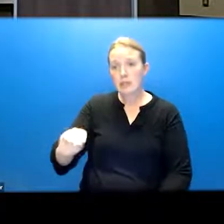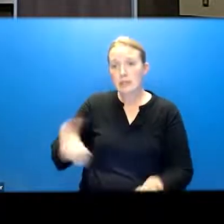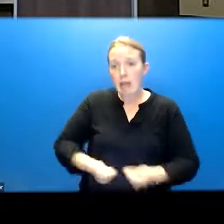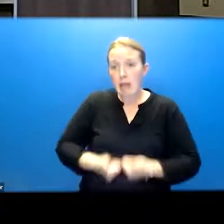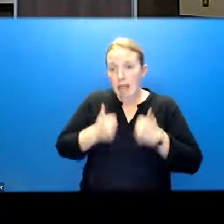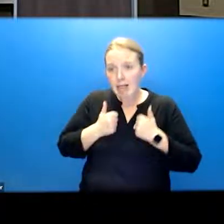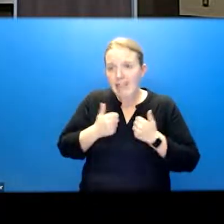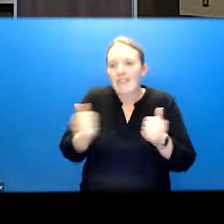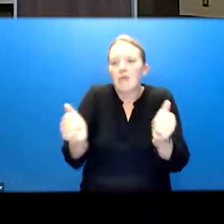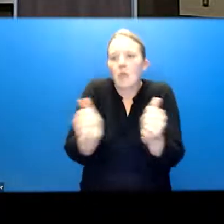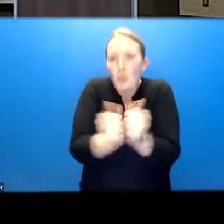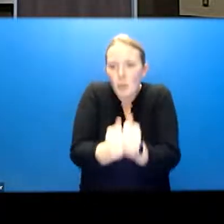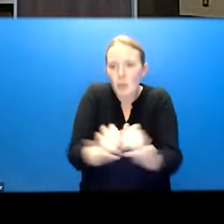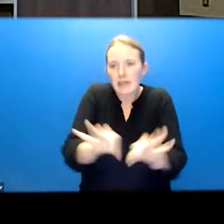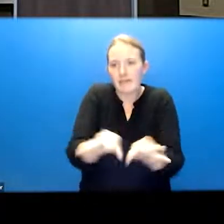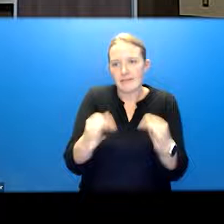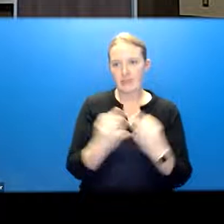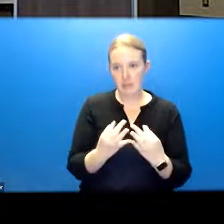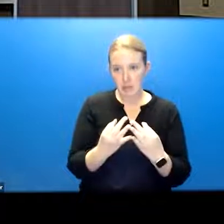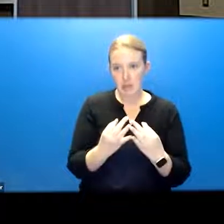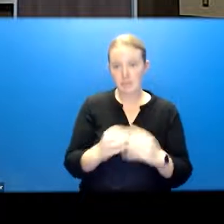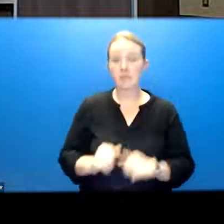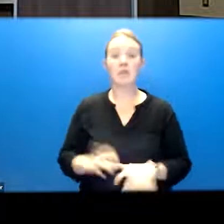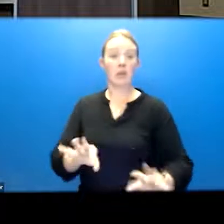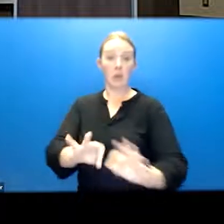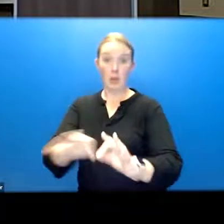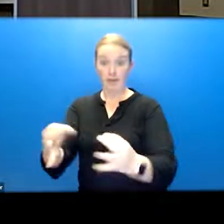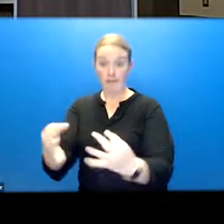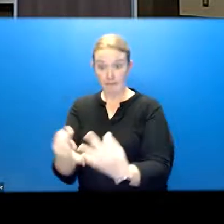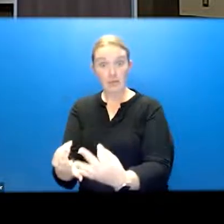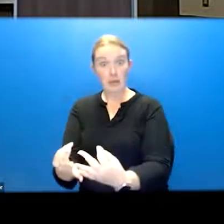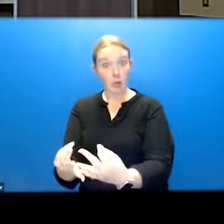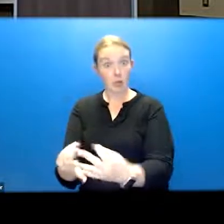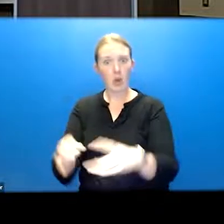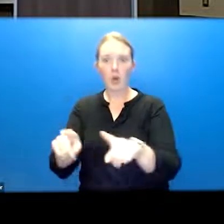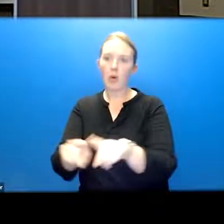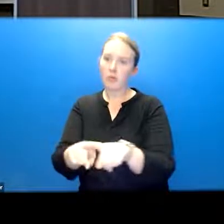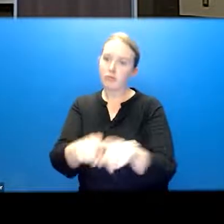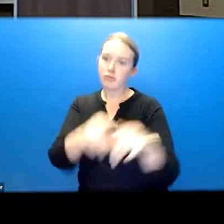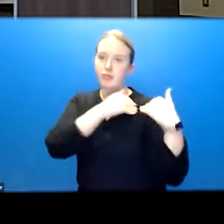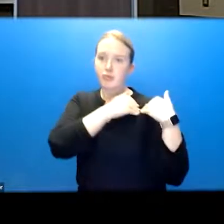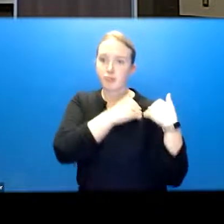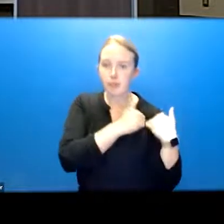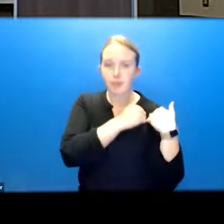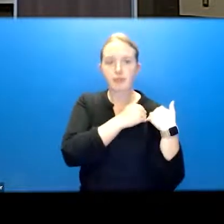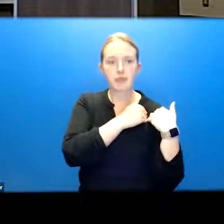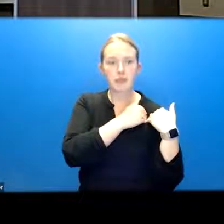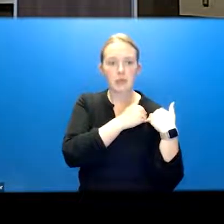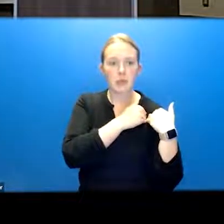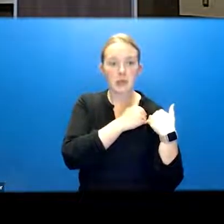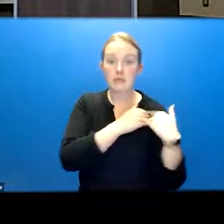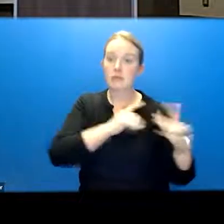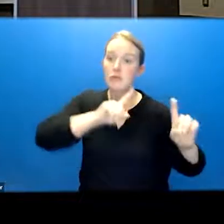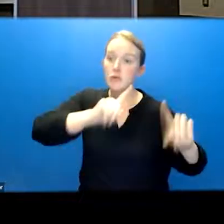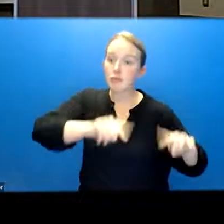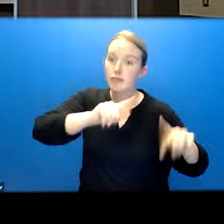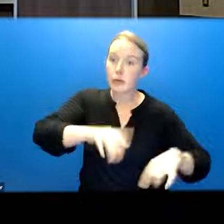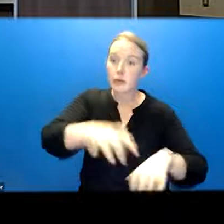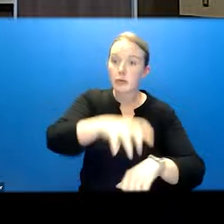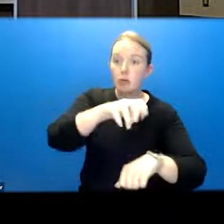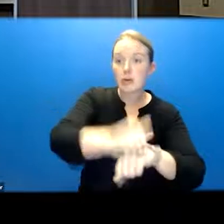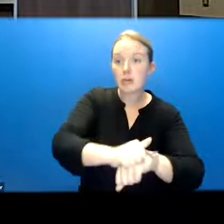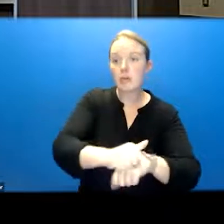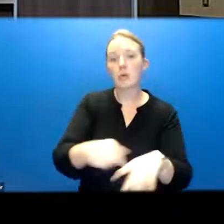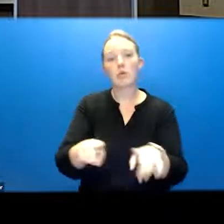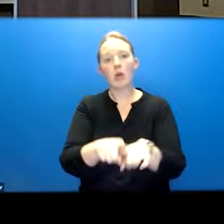with a family member. Family members, as you know, are also responsible for keeping and attending appointments. They provide financial